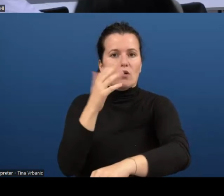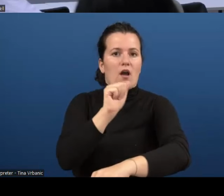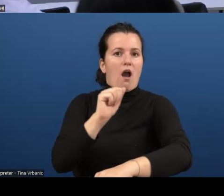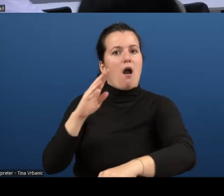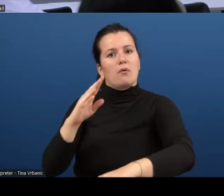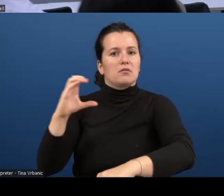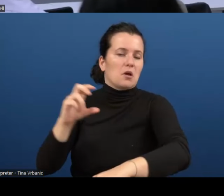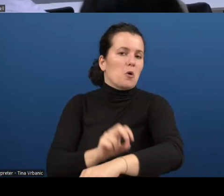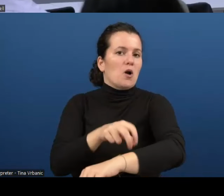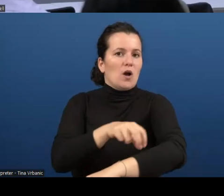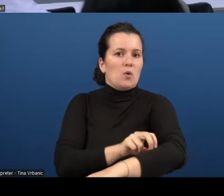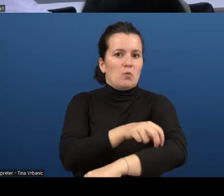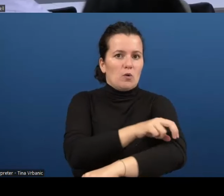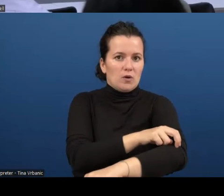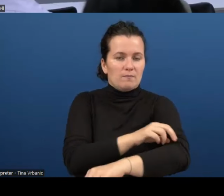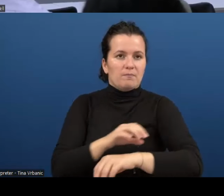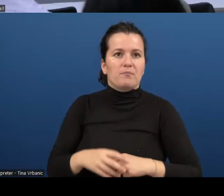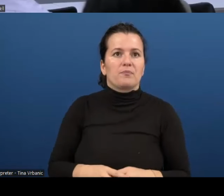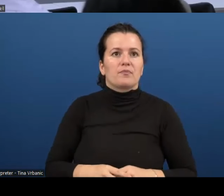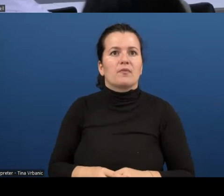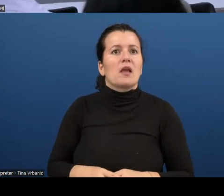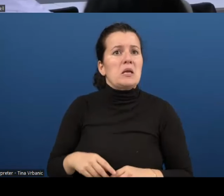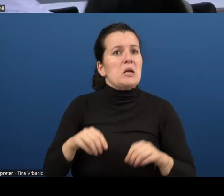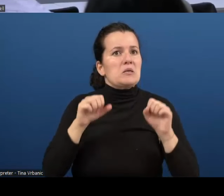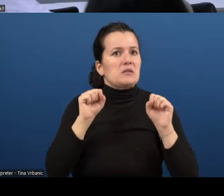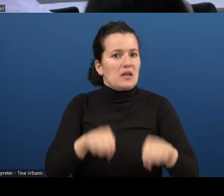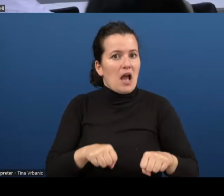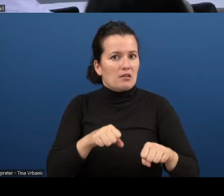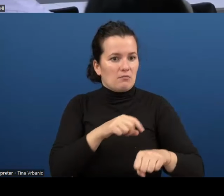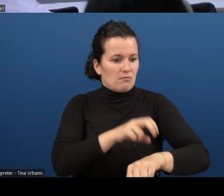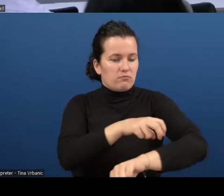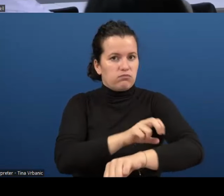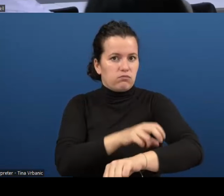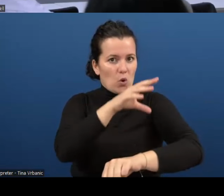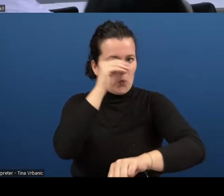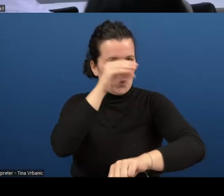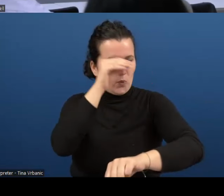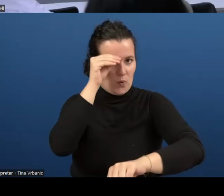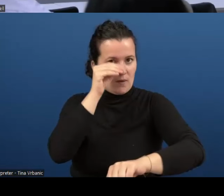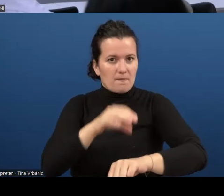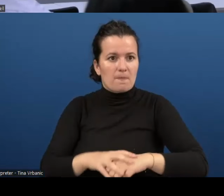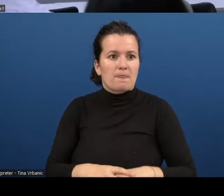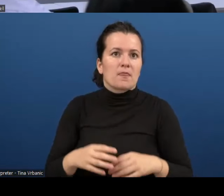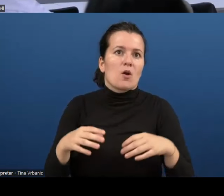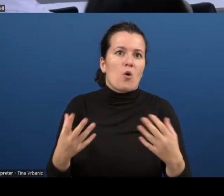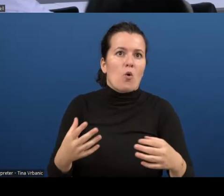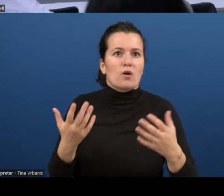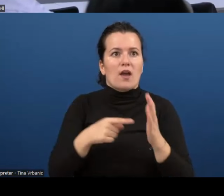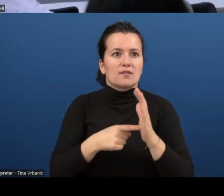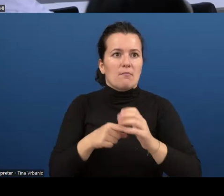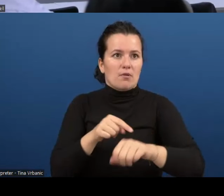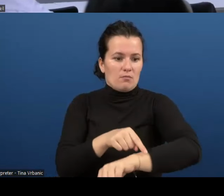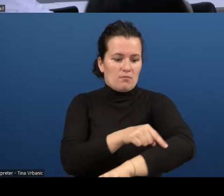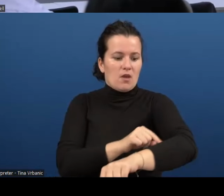learn a number of phonemes, because they also tried that, for example, an O, there's something round, that it's